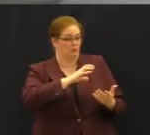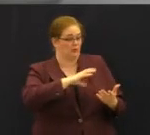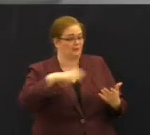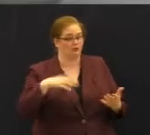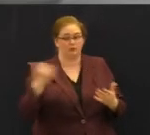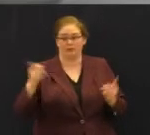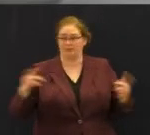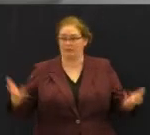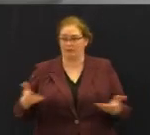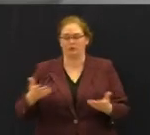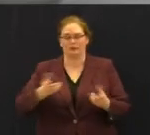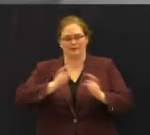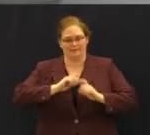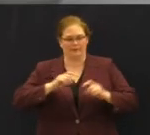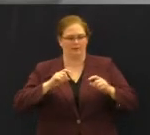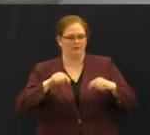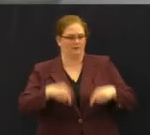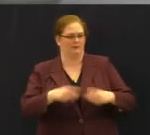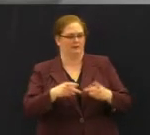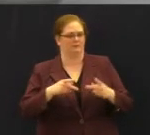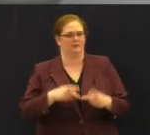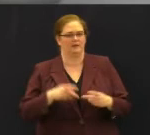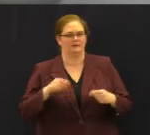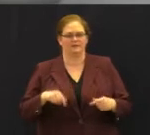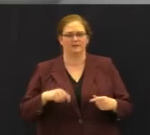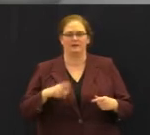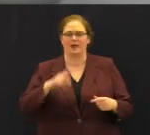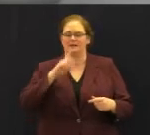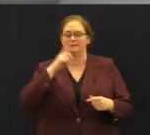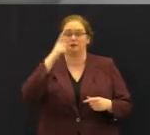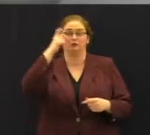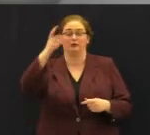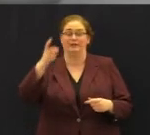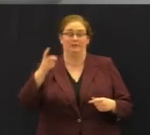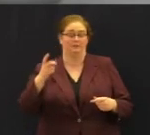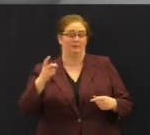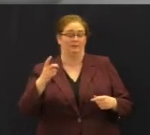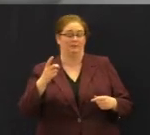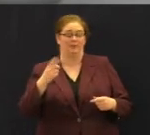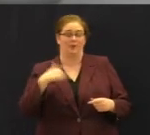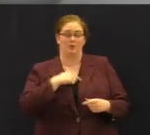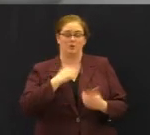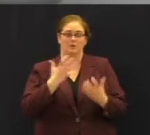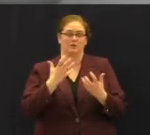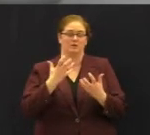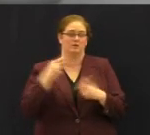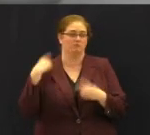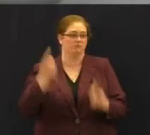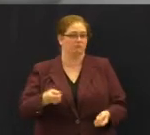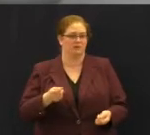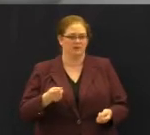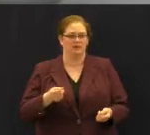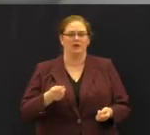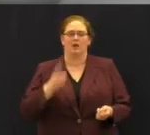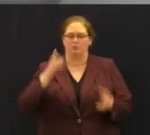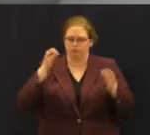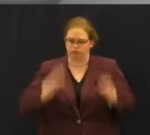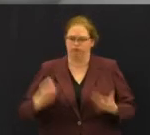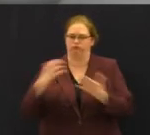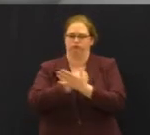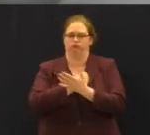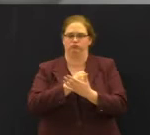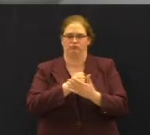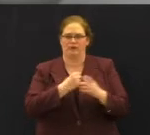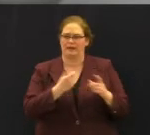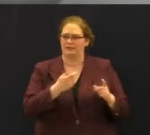County, for giving us this place. This has been a dream long in waiting, and we are definitely going to utilize this place. As Jean